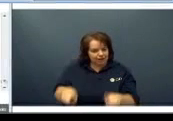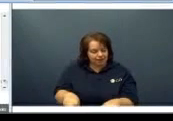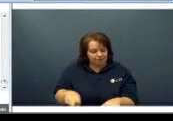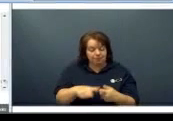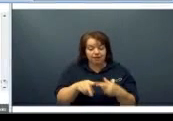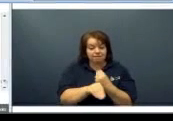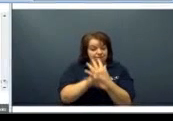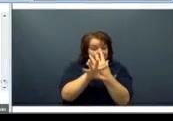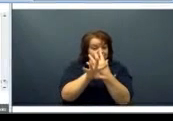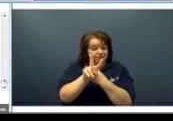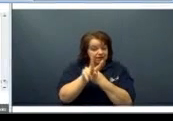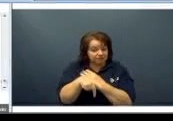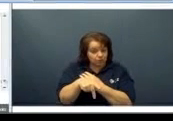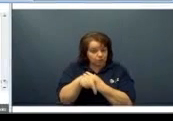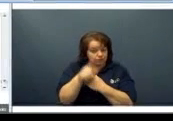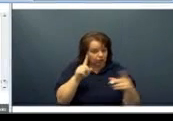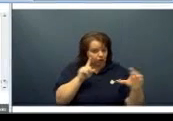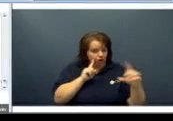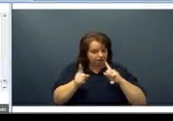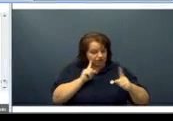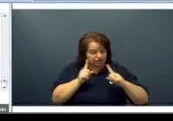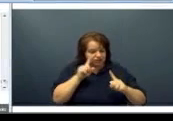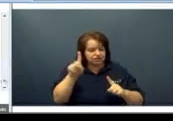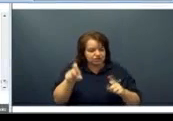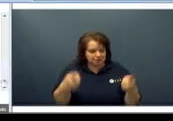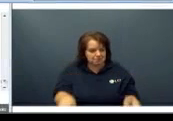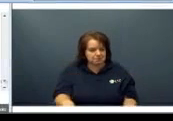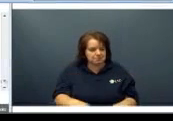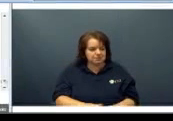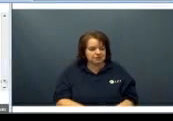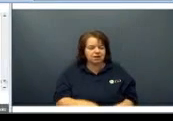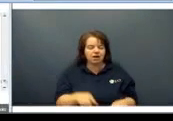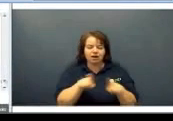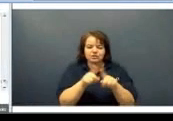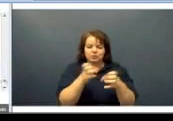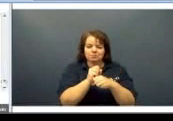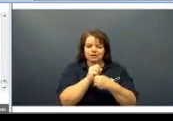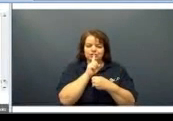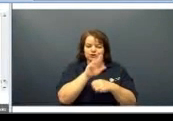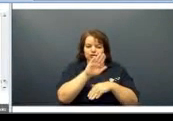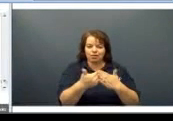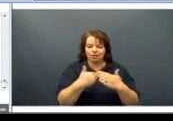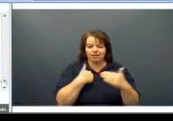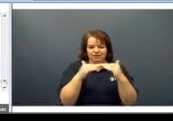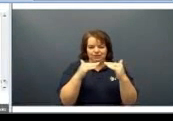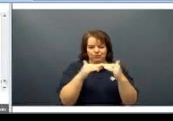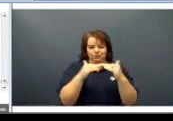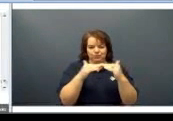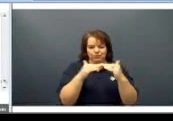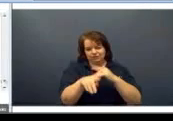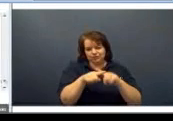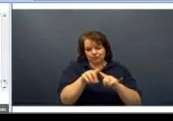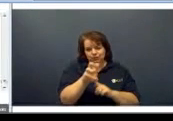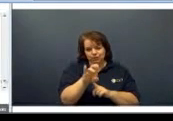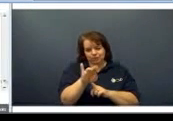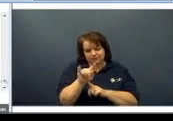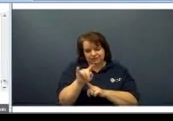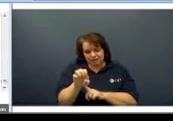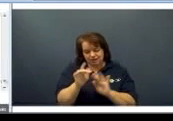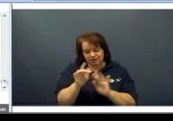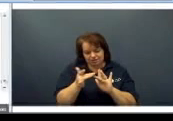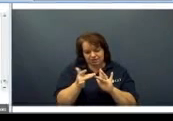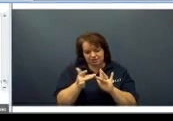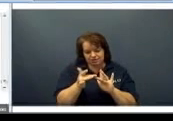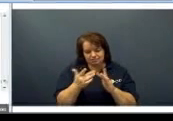happens. Video phones for conversations, things like that. And we also want to make sure that everybody has equal access to our